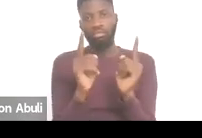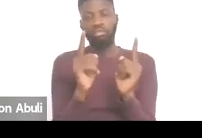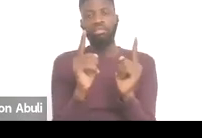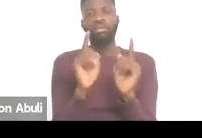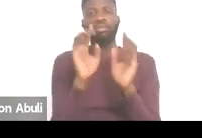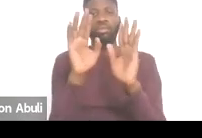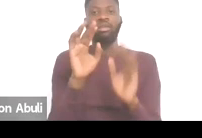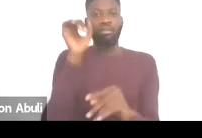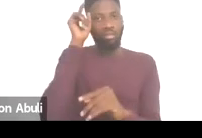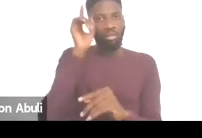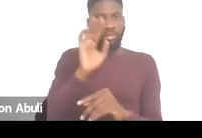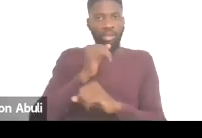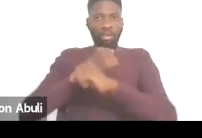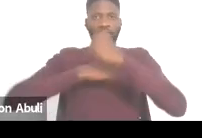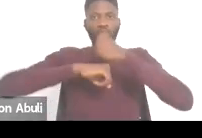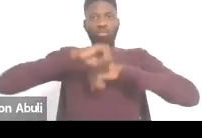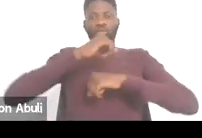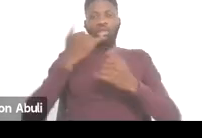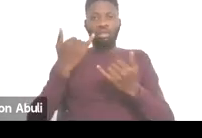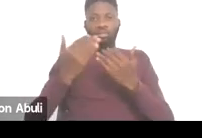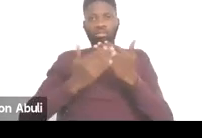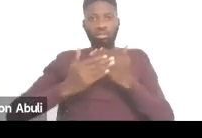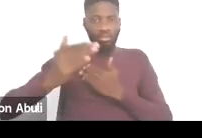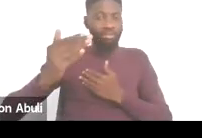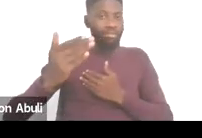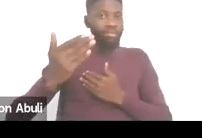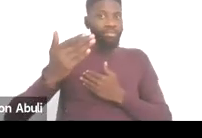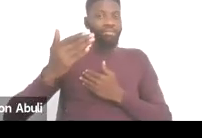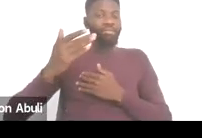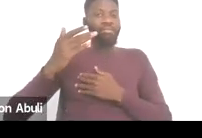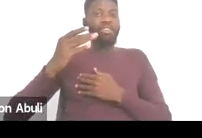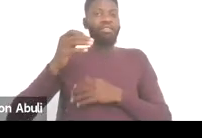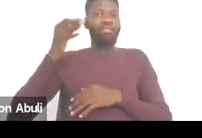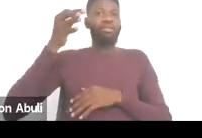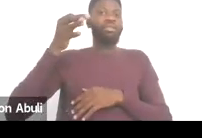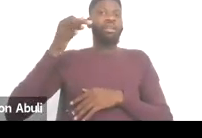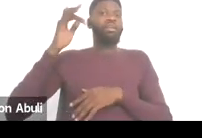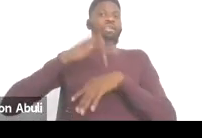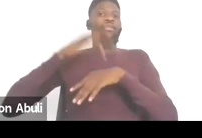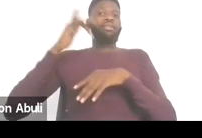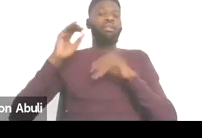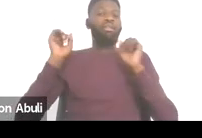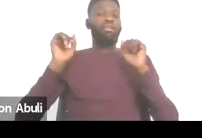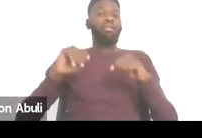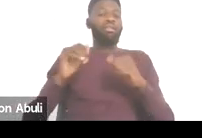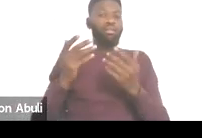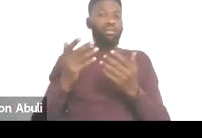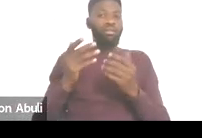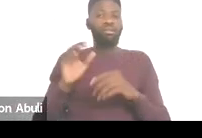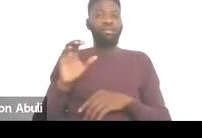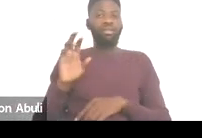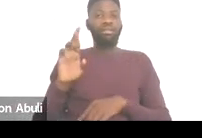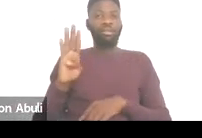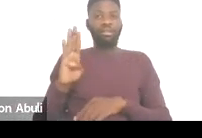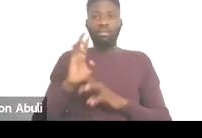your actions now have a lot of consequences when it comes to your future employment, because aside from the CRB reports, from